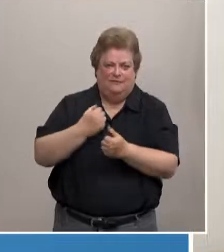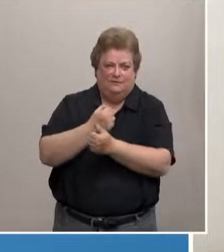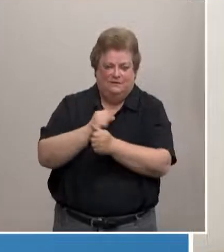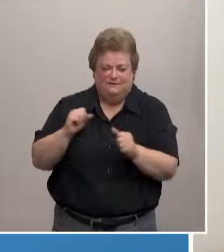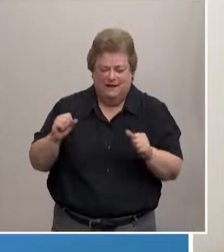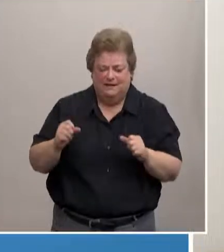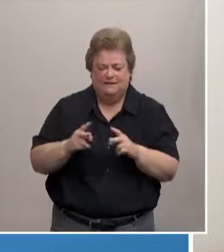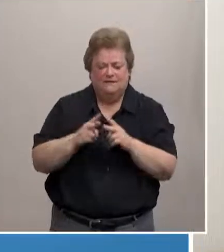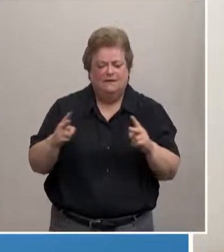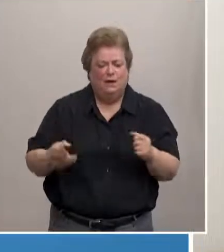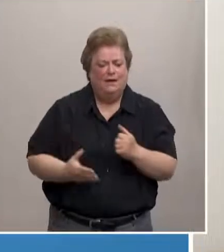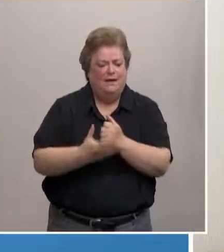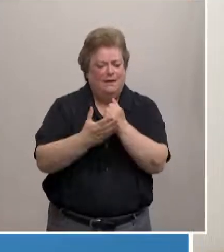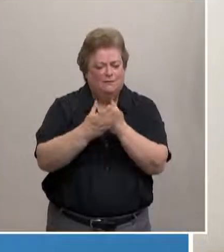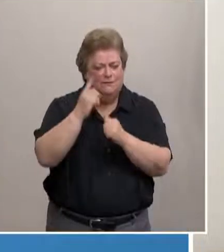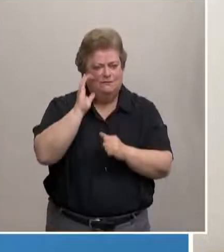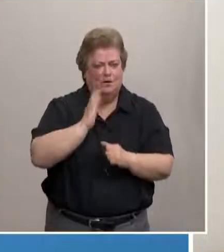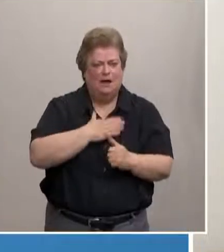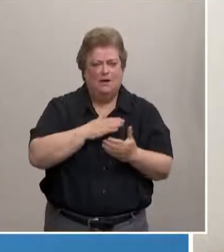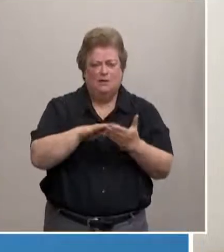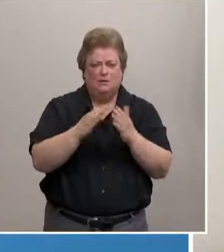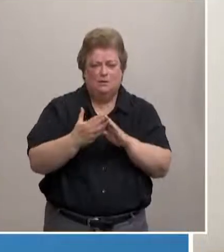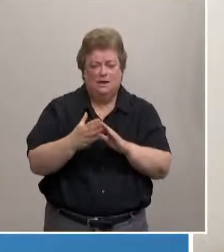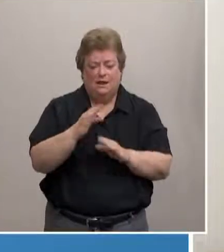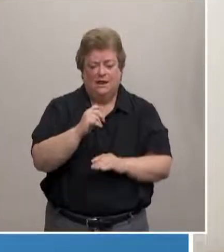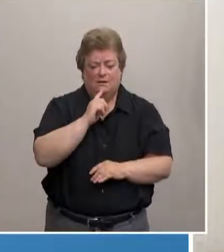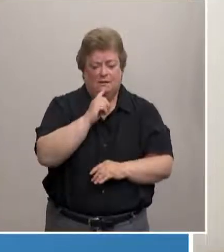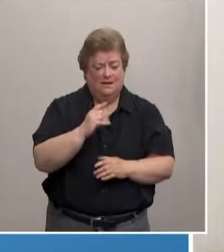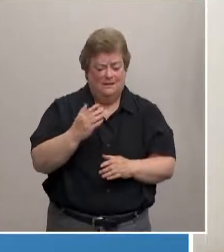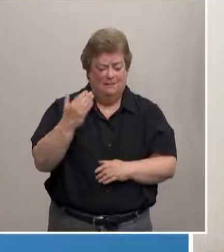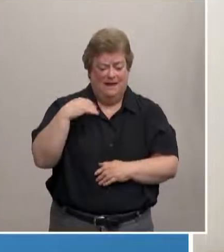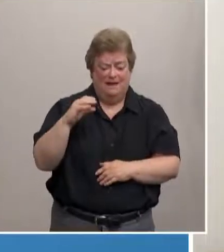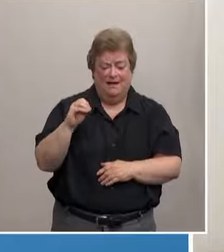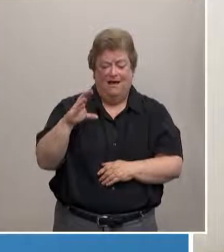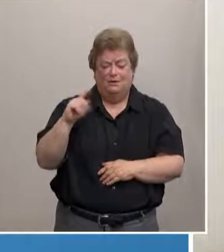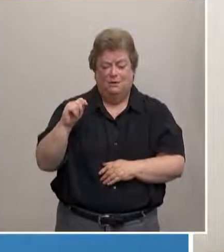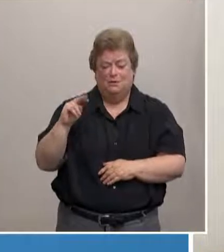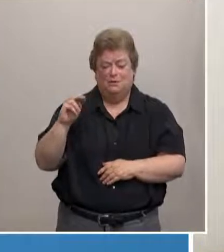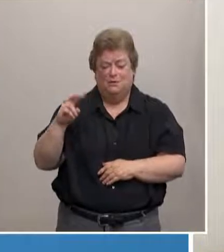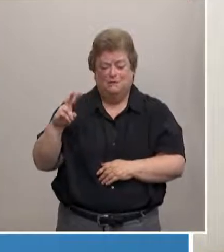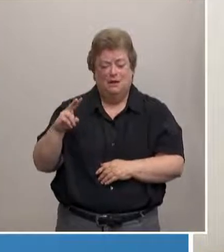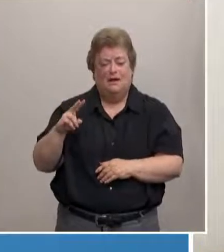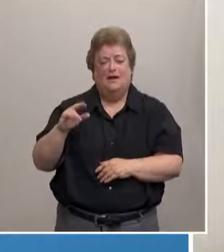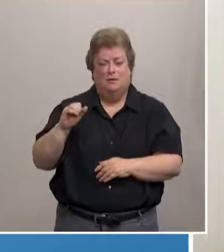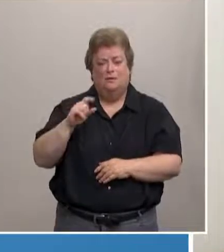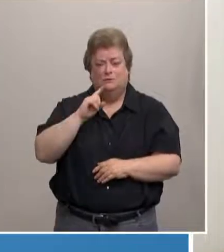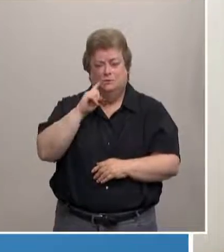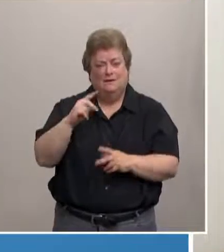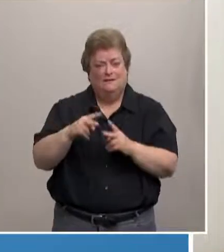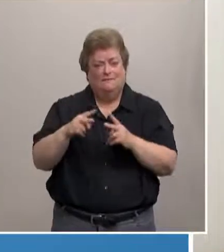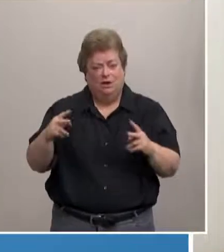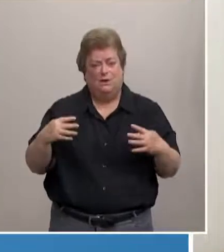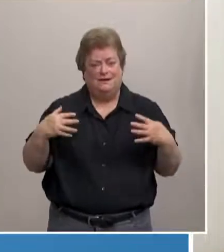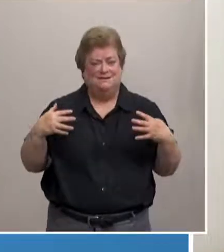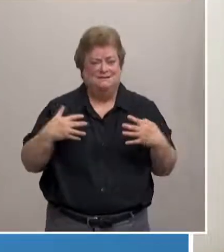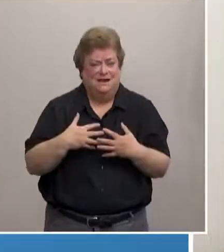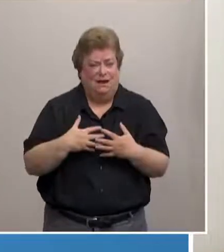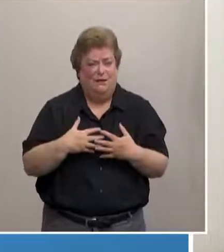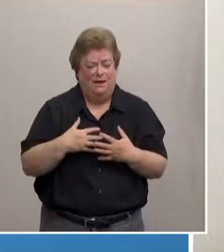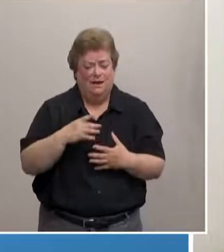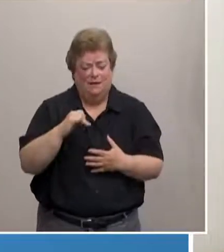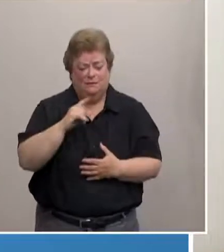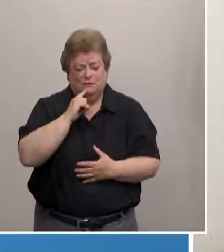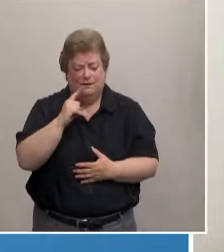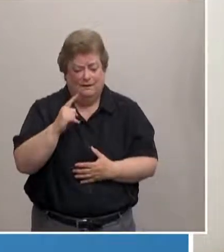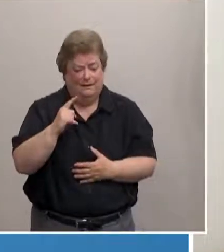been helpful for our community. And quite frankly, back in October and November, it was really, really scary. It was getting really